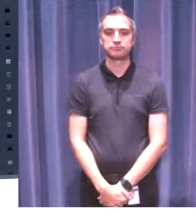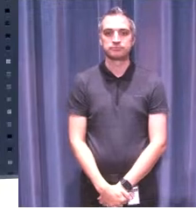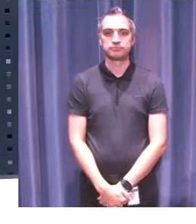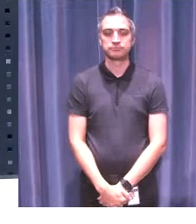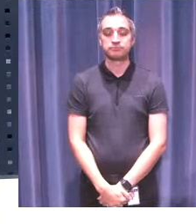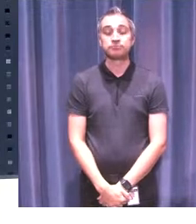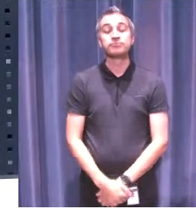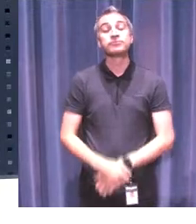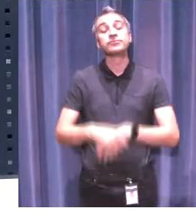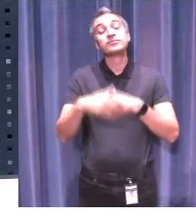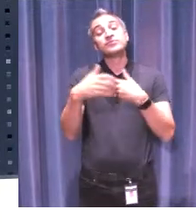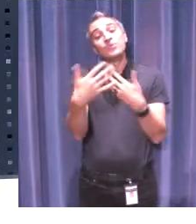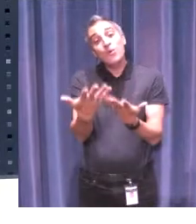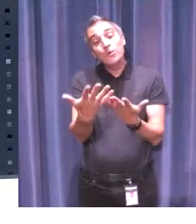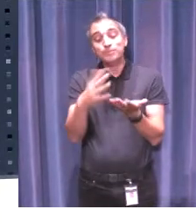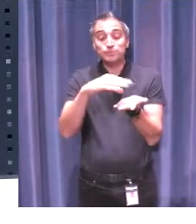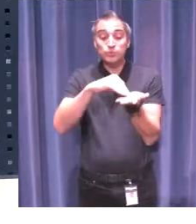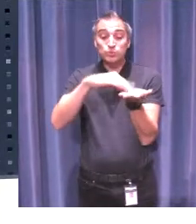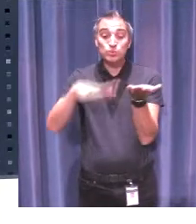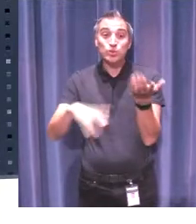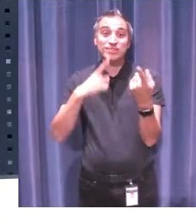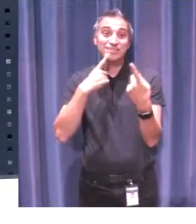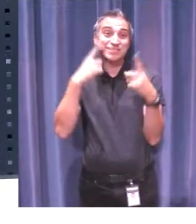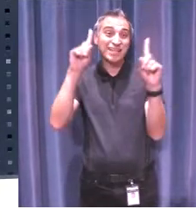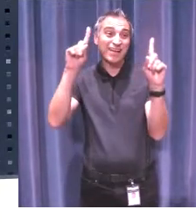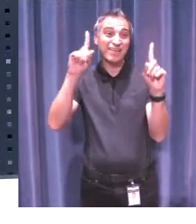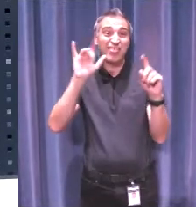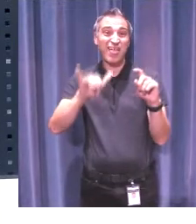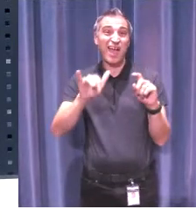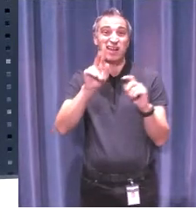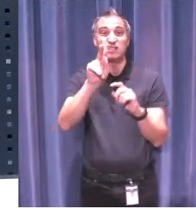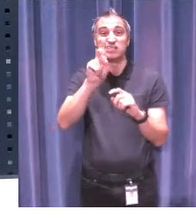So student success, the key performance